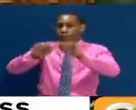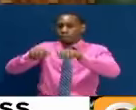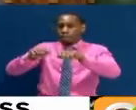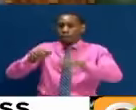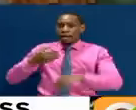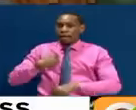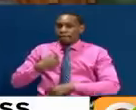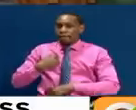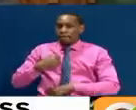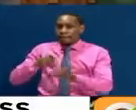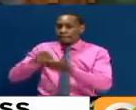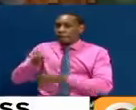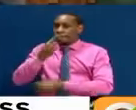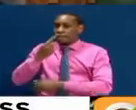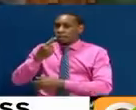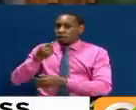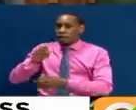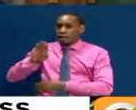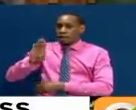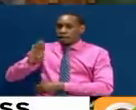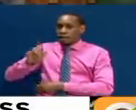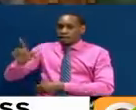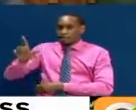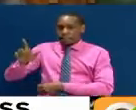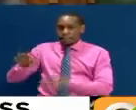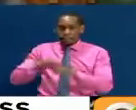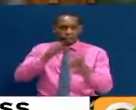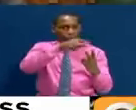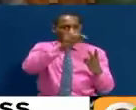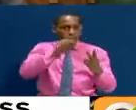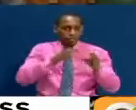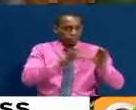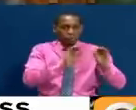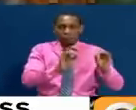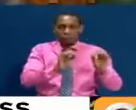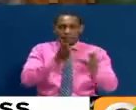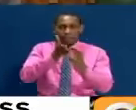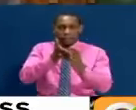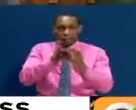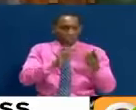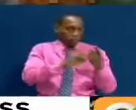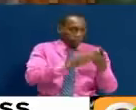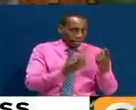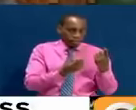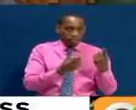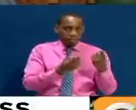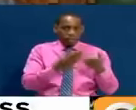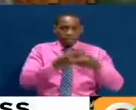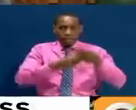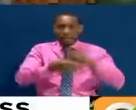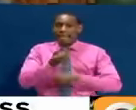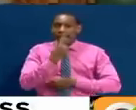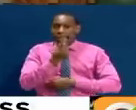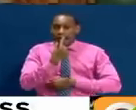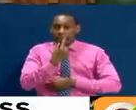to settle their medical bills, or be forced to make a choice between buying